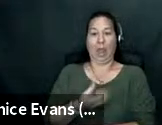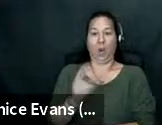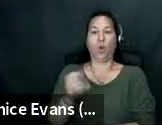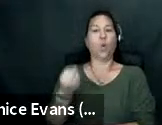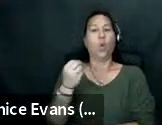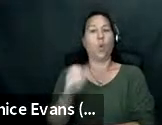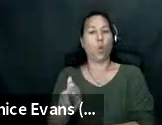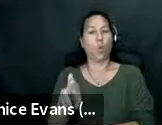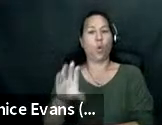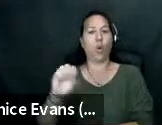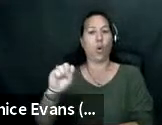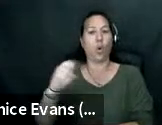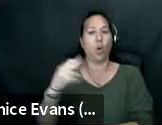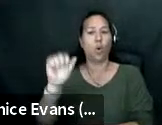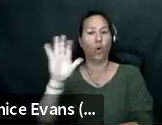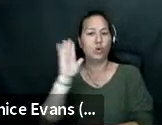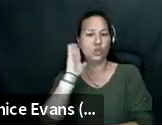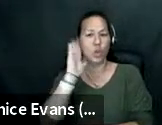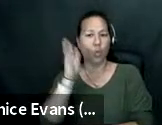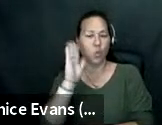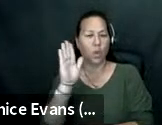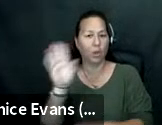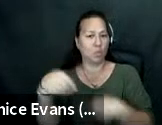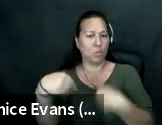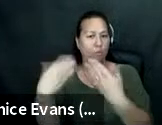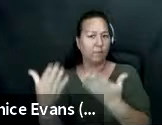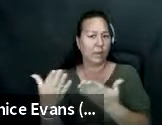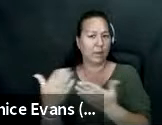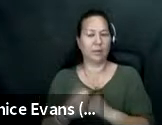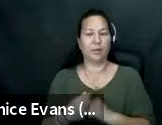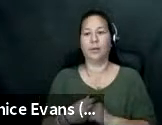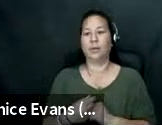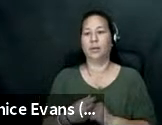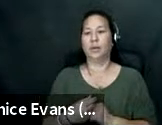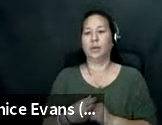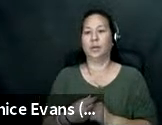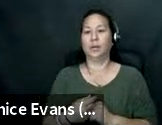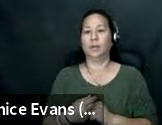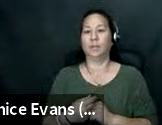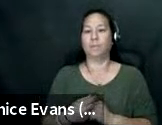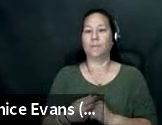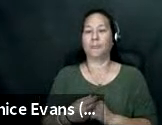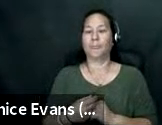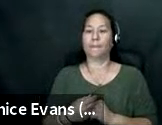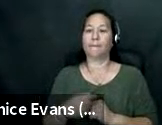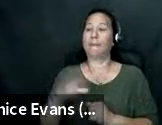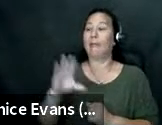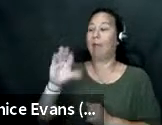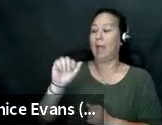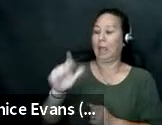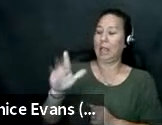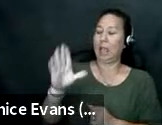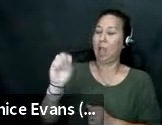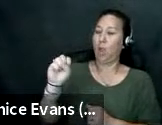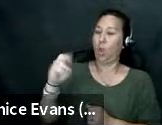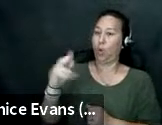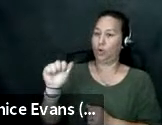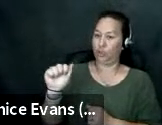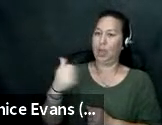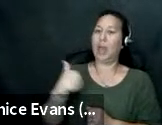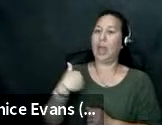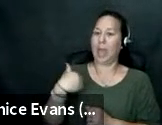The California Department of Public Health actually has a webpage with resources and